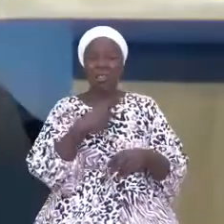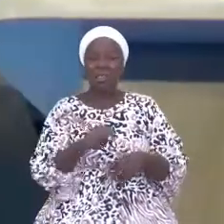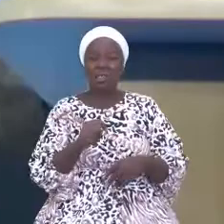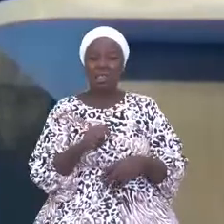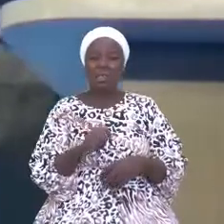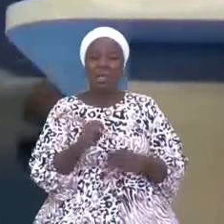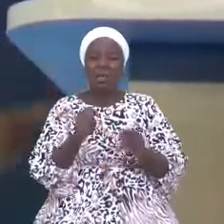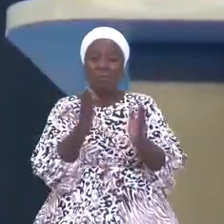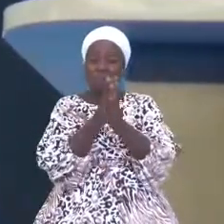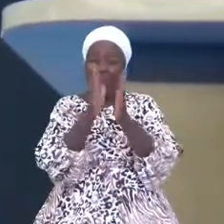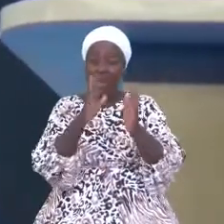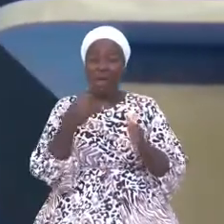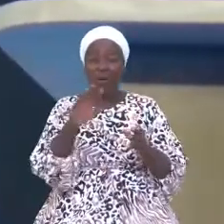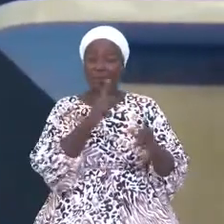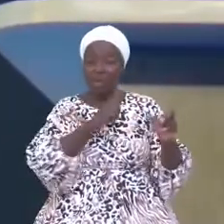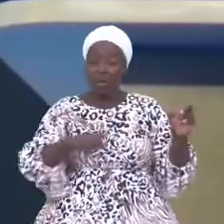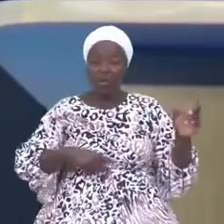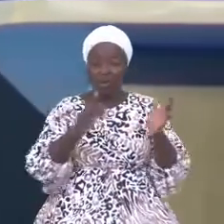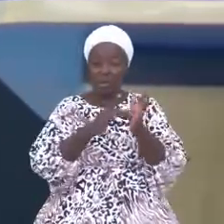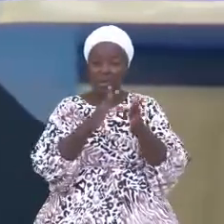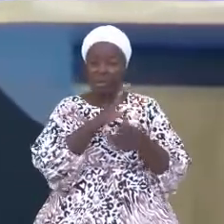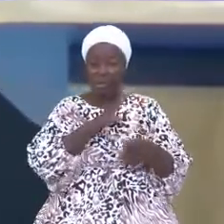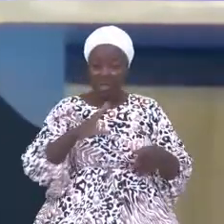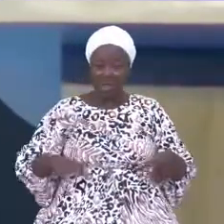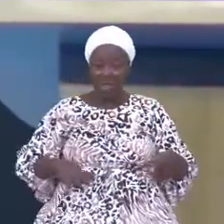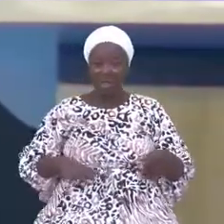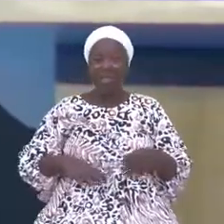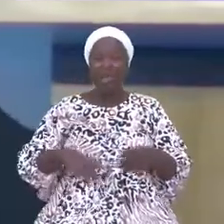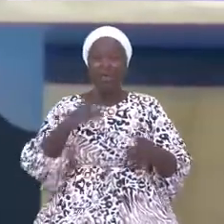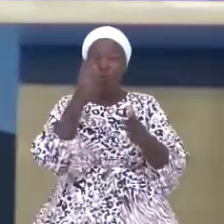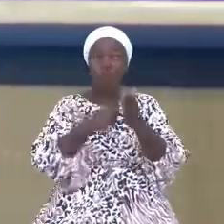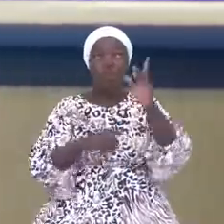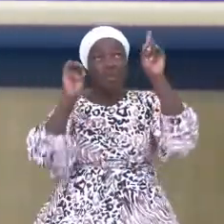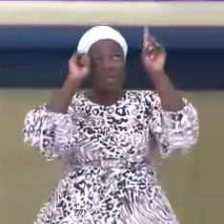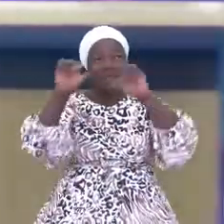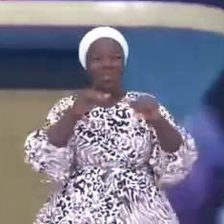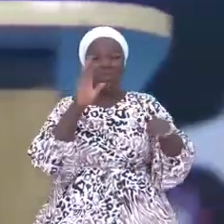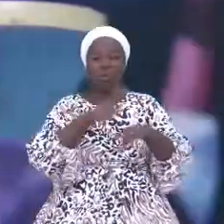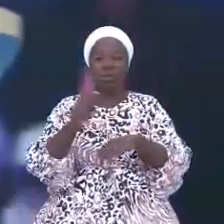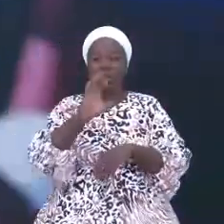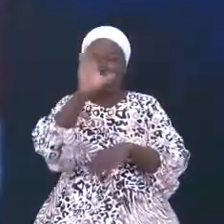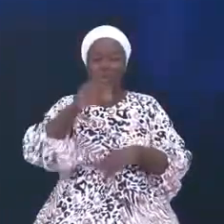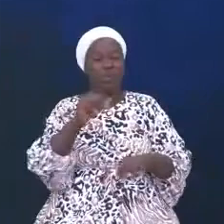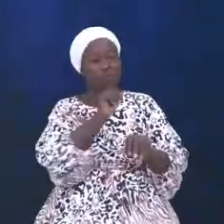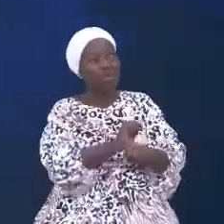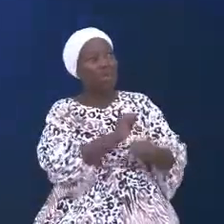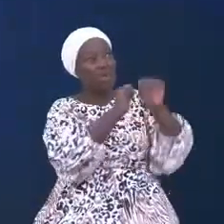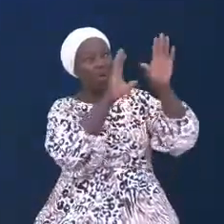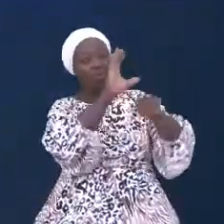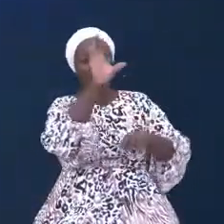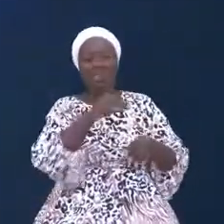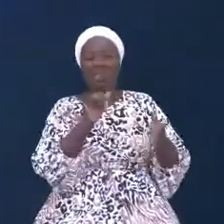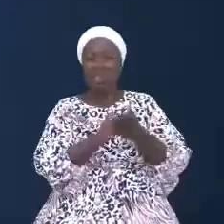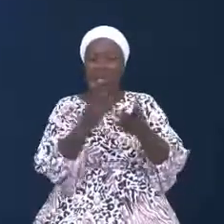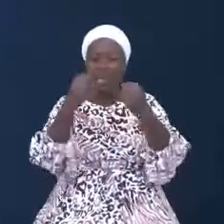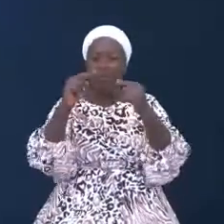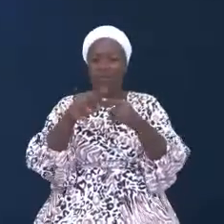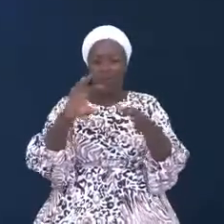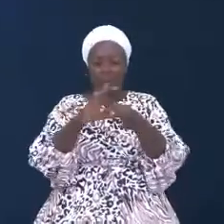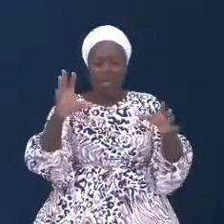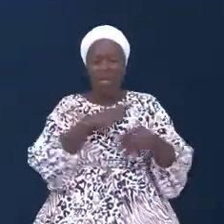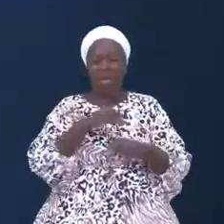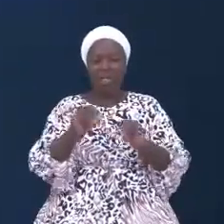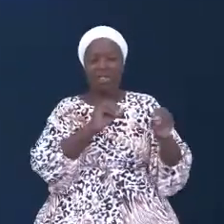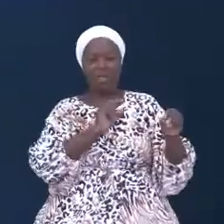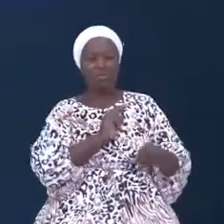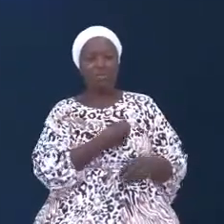the Lord Jesus Christ, what he did on the cross of Calvary, that came to release and to set